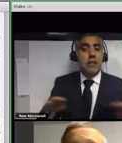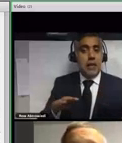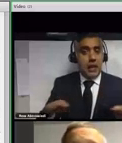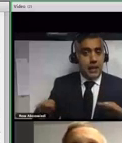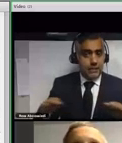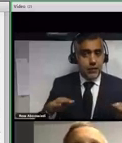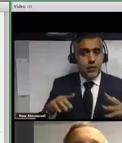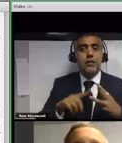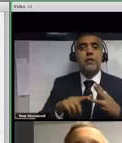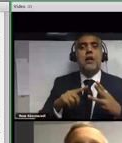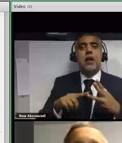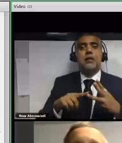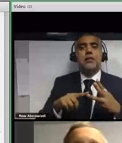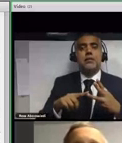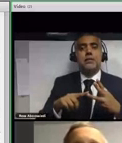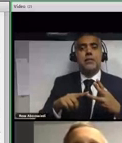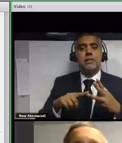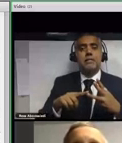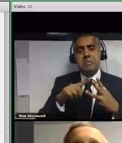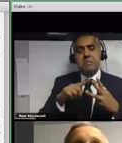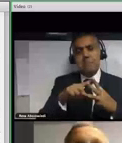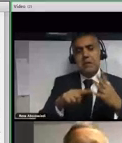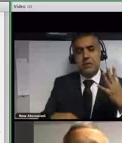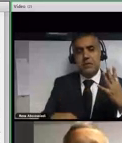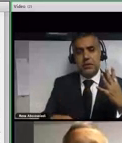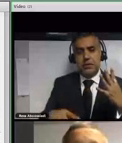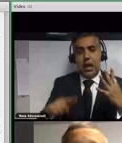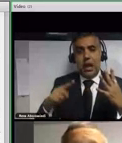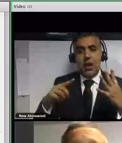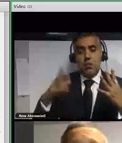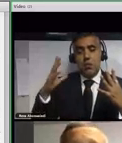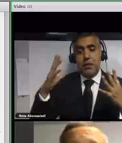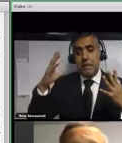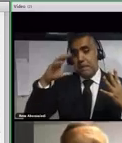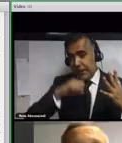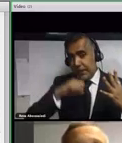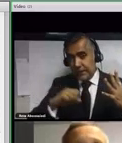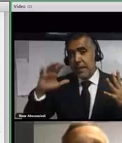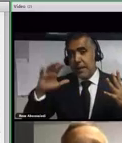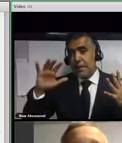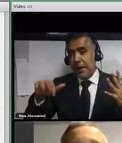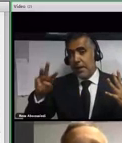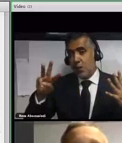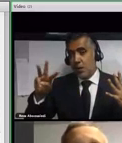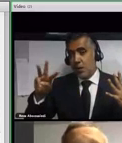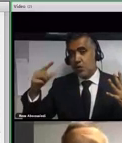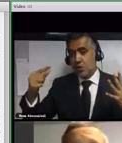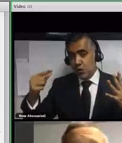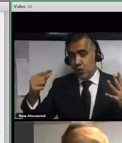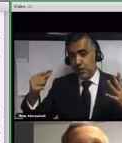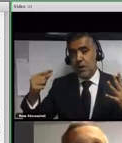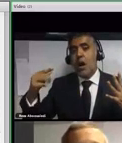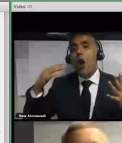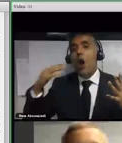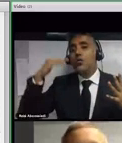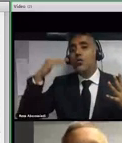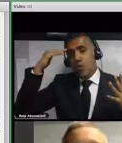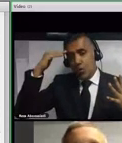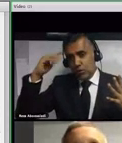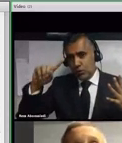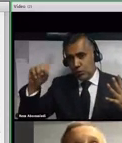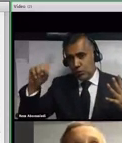behavior and various things which would not be picked up by the Washington Group adult